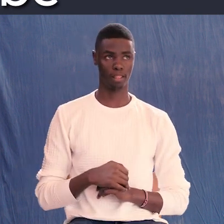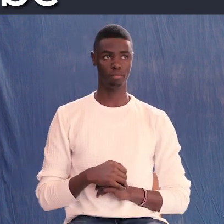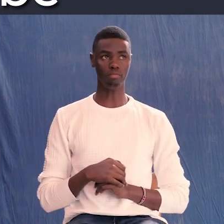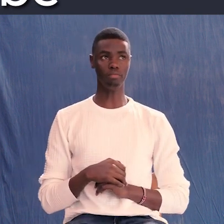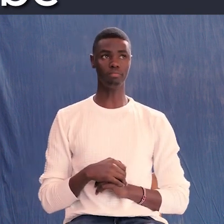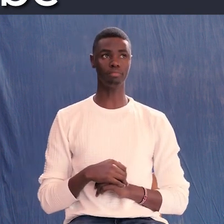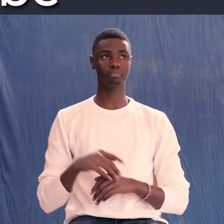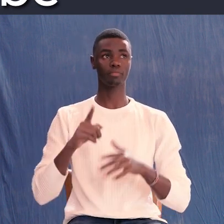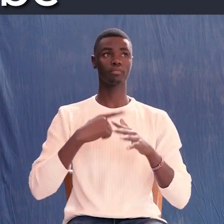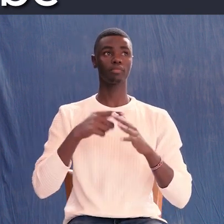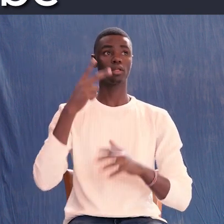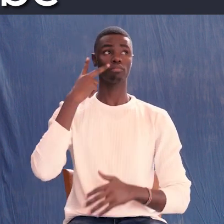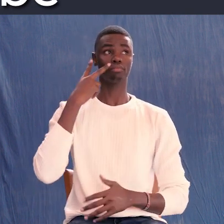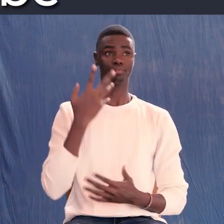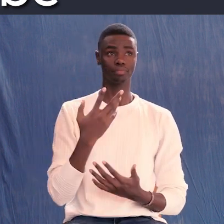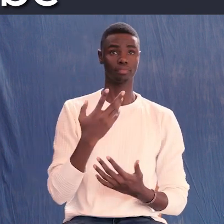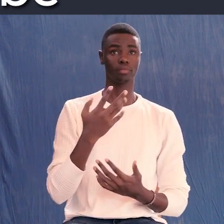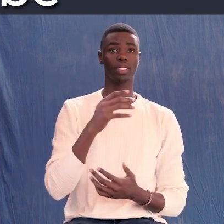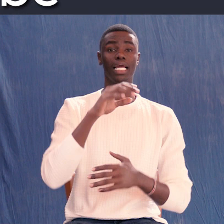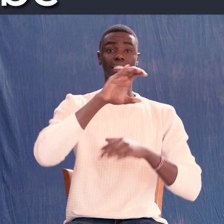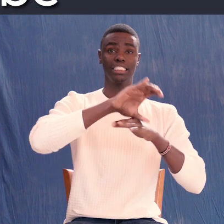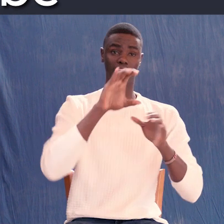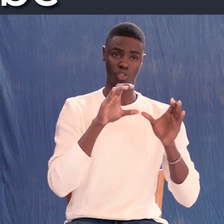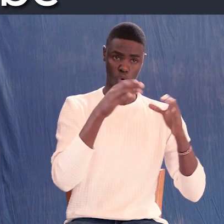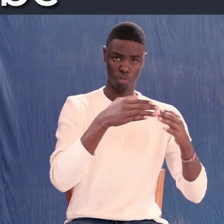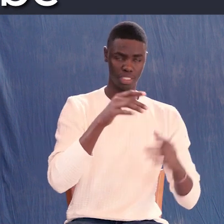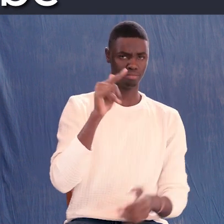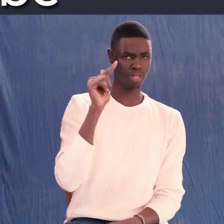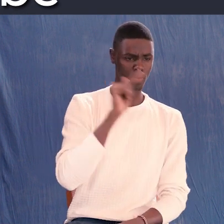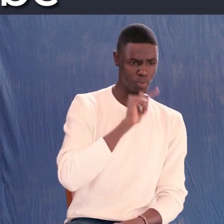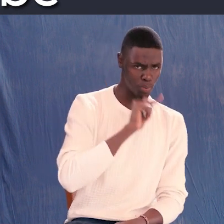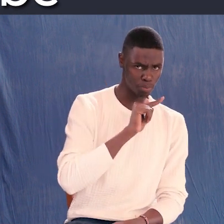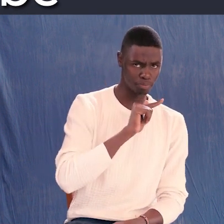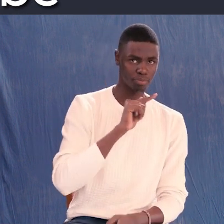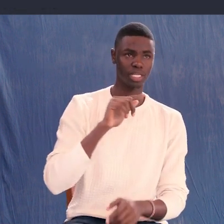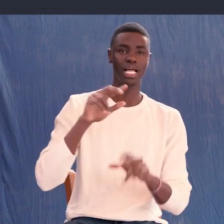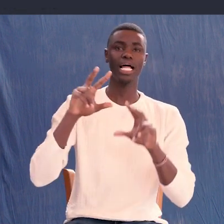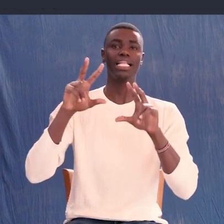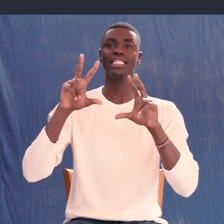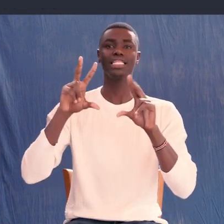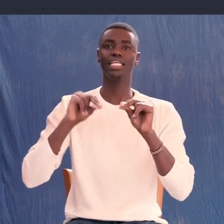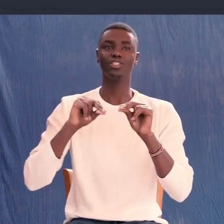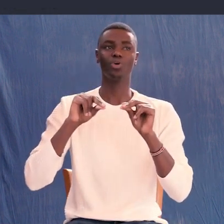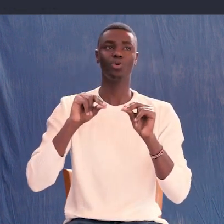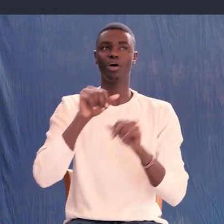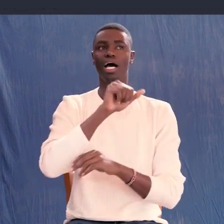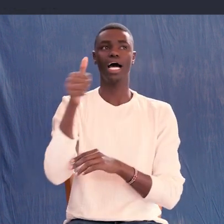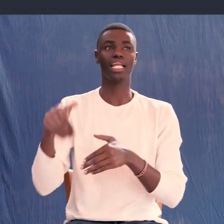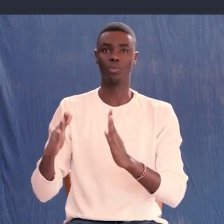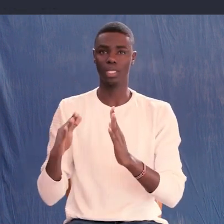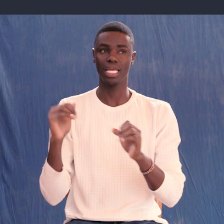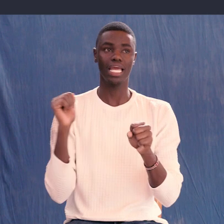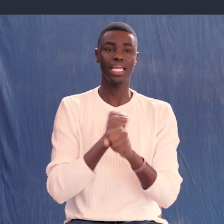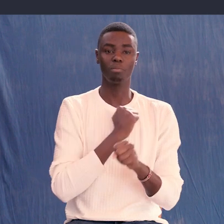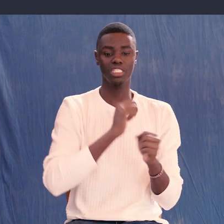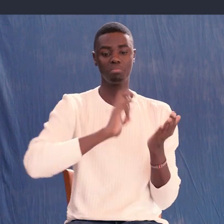And then we'll see that actually, even though church community might be tough, there's no opt-out button. You can't